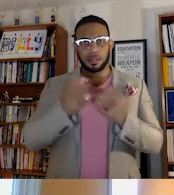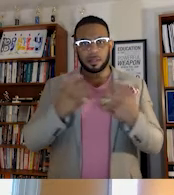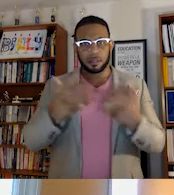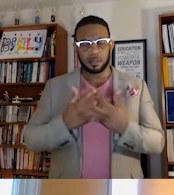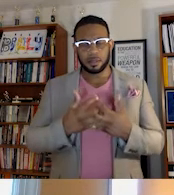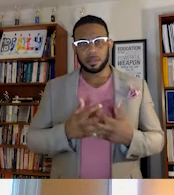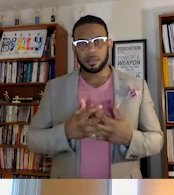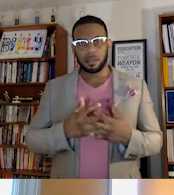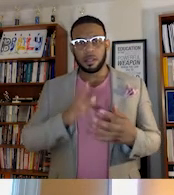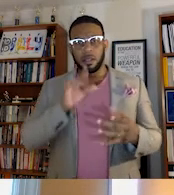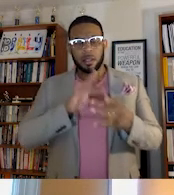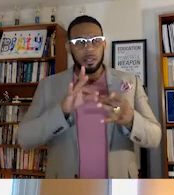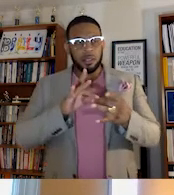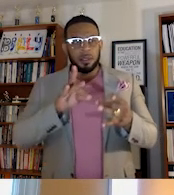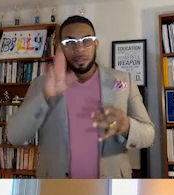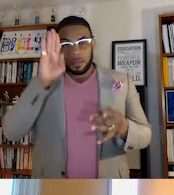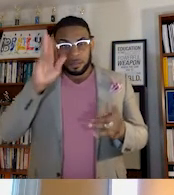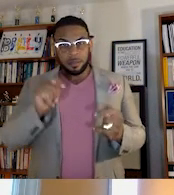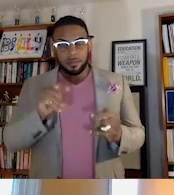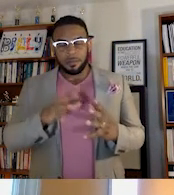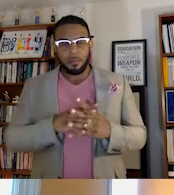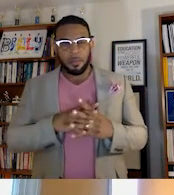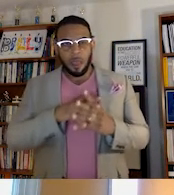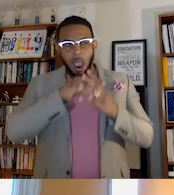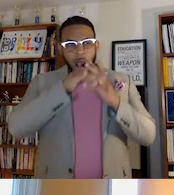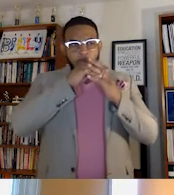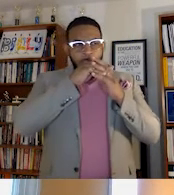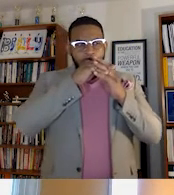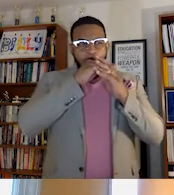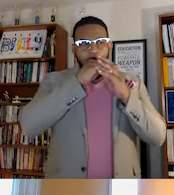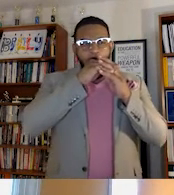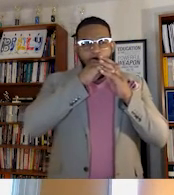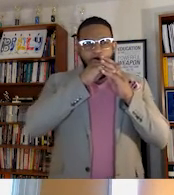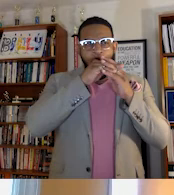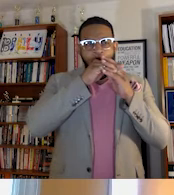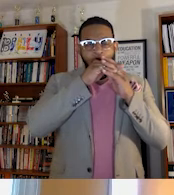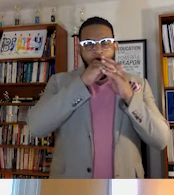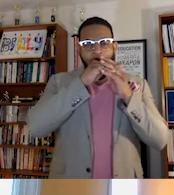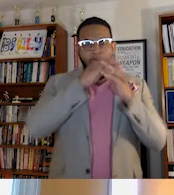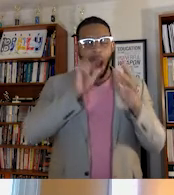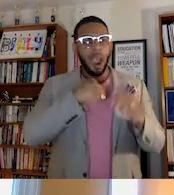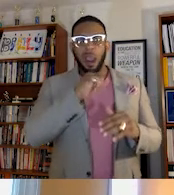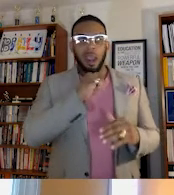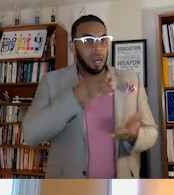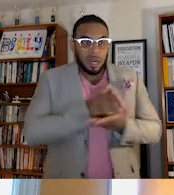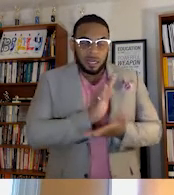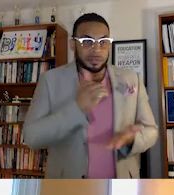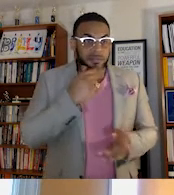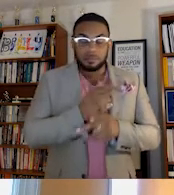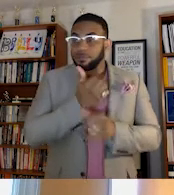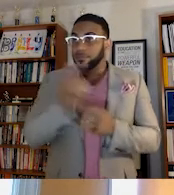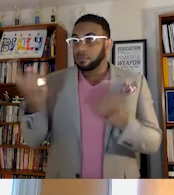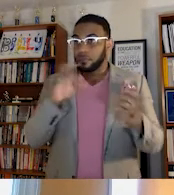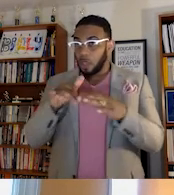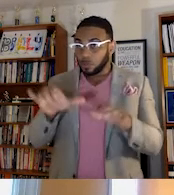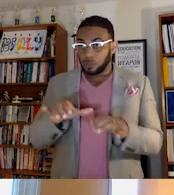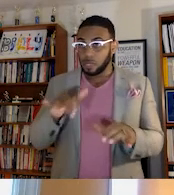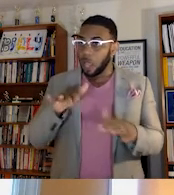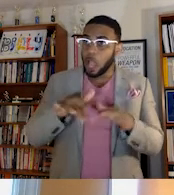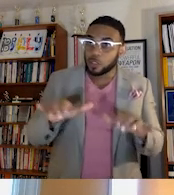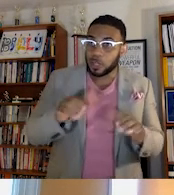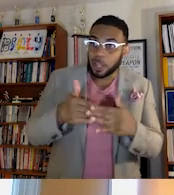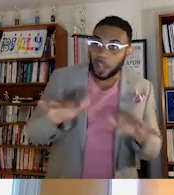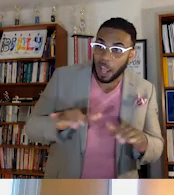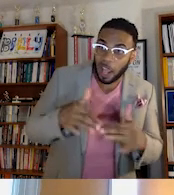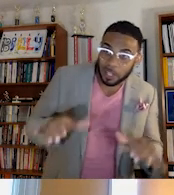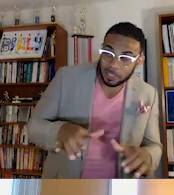teammates who said, you know what? I'm going to tell you I'm not okay. Everyone asking me, how are you doing? How are you doing?